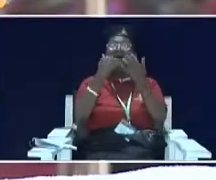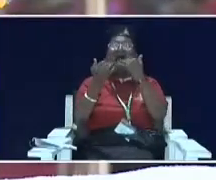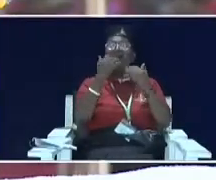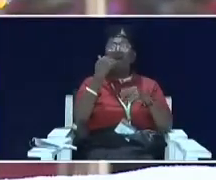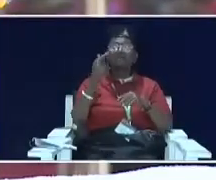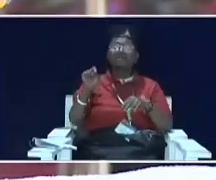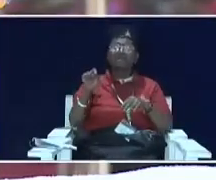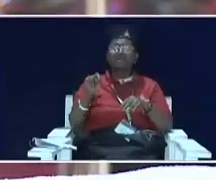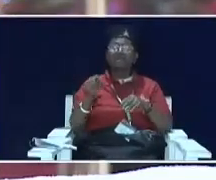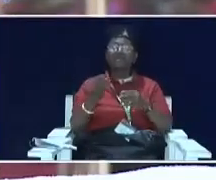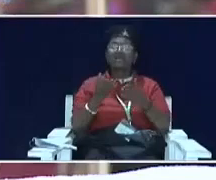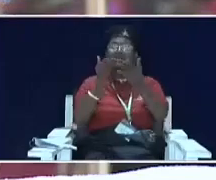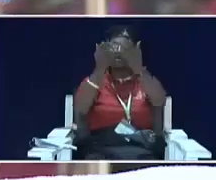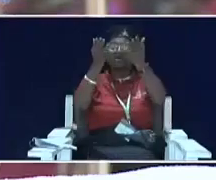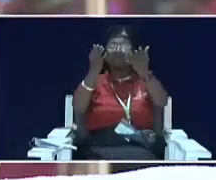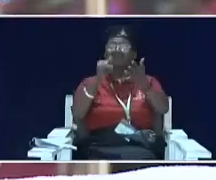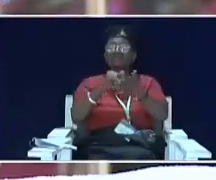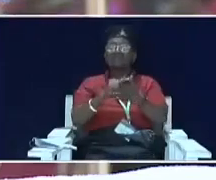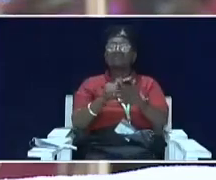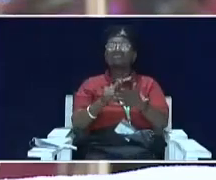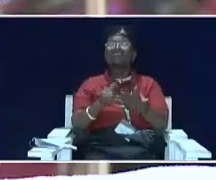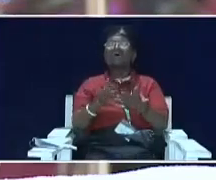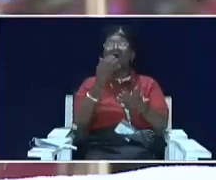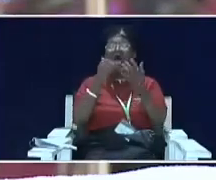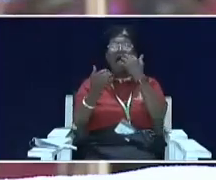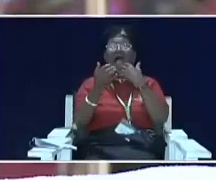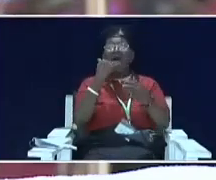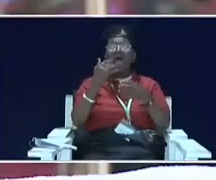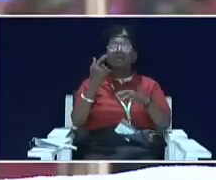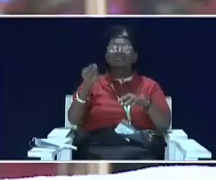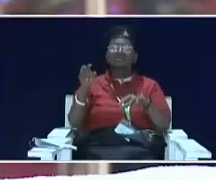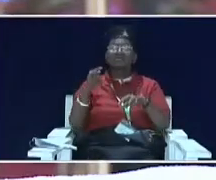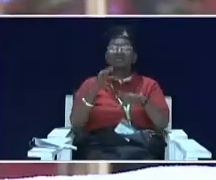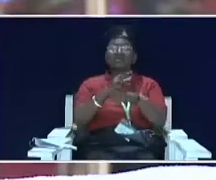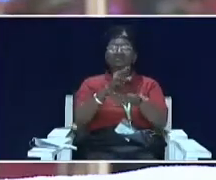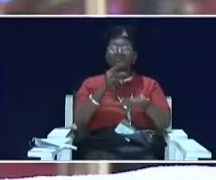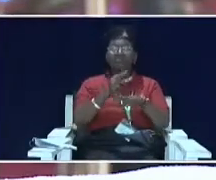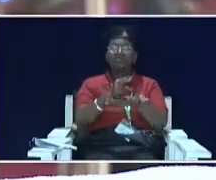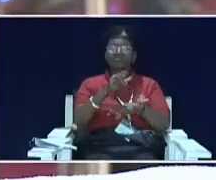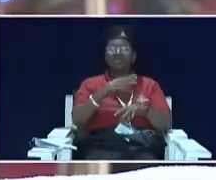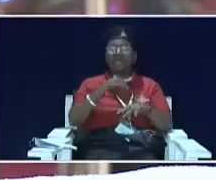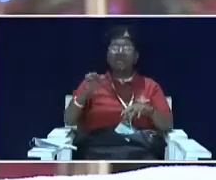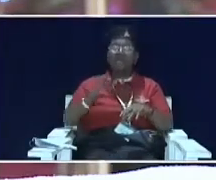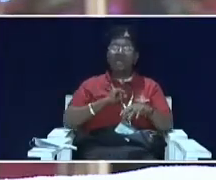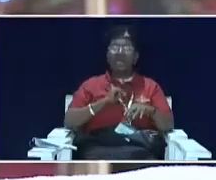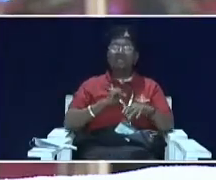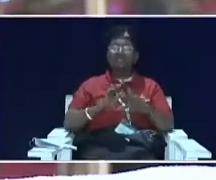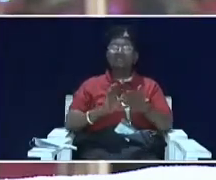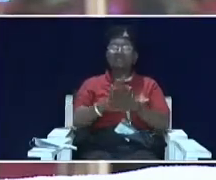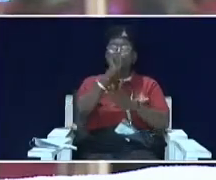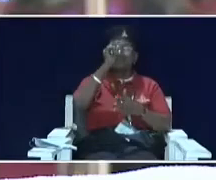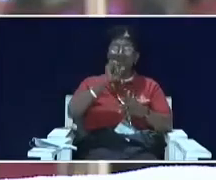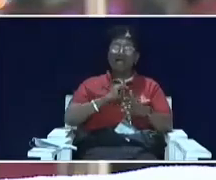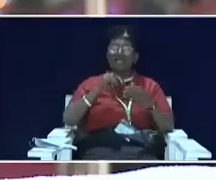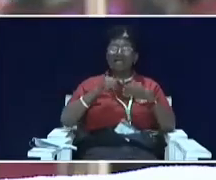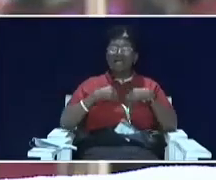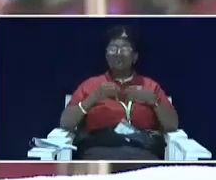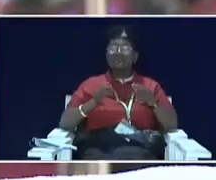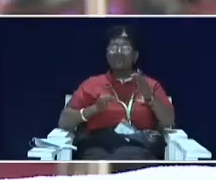consumed the wood. And I've I believe I've explained this in the past.